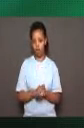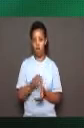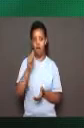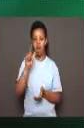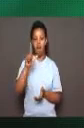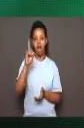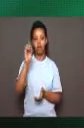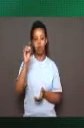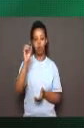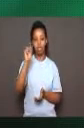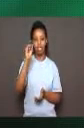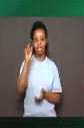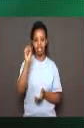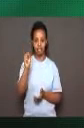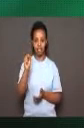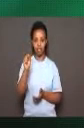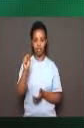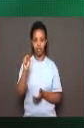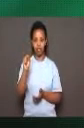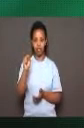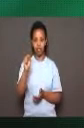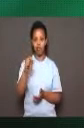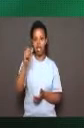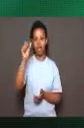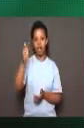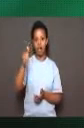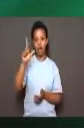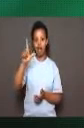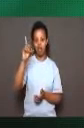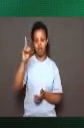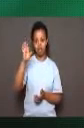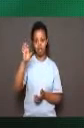Aldoses are monosaccharides in the aldehyde group.